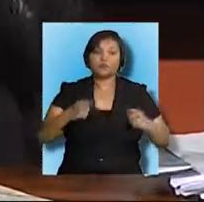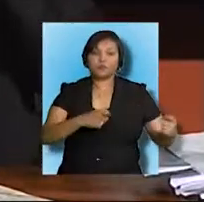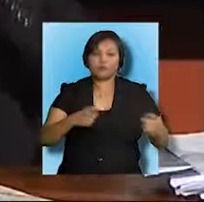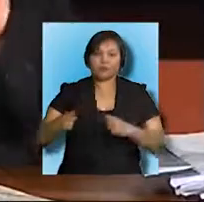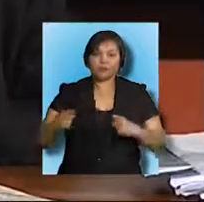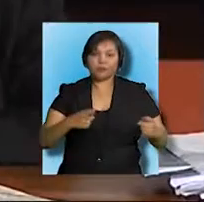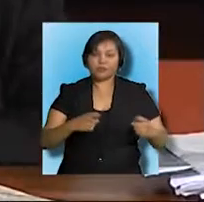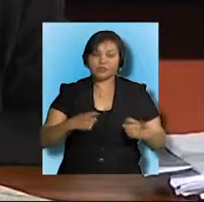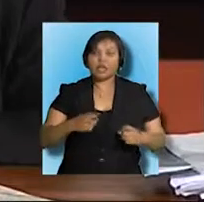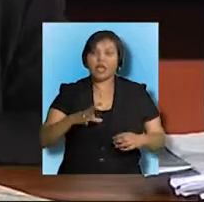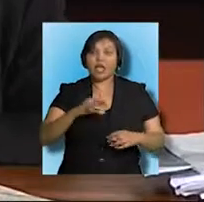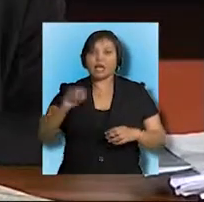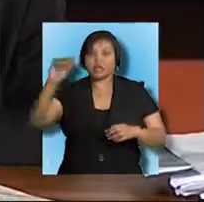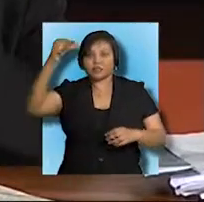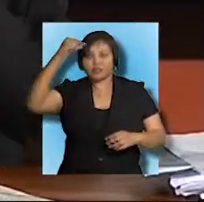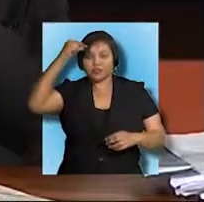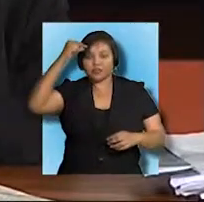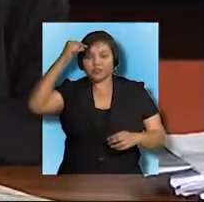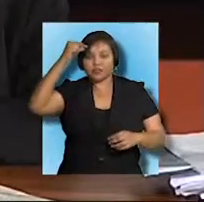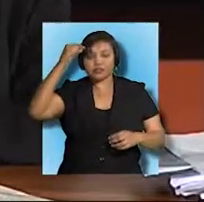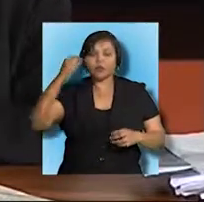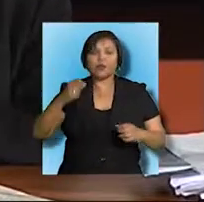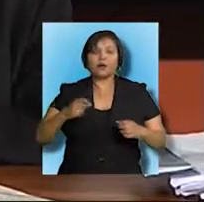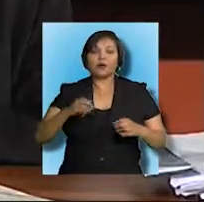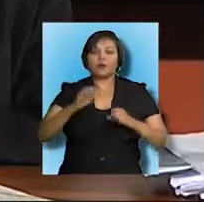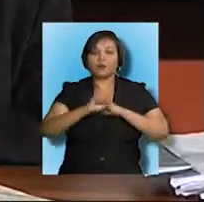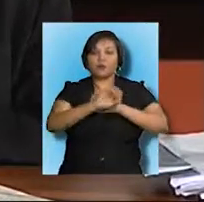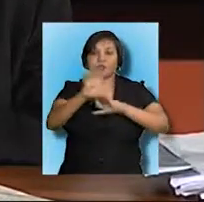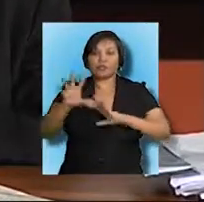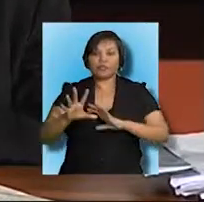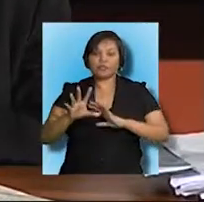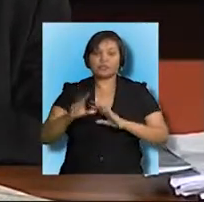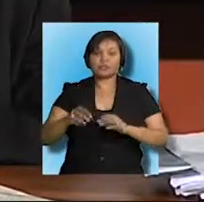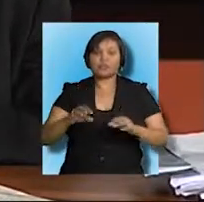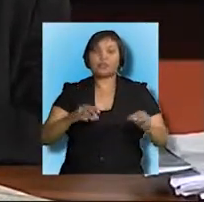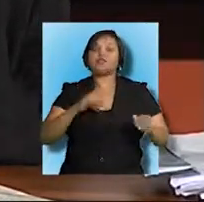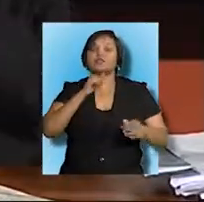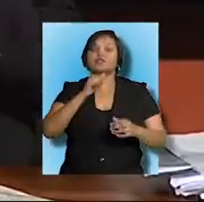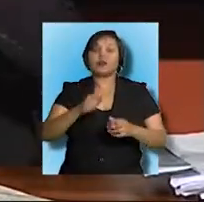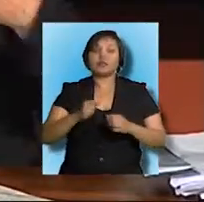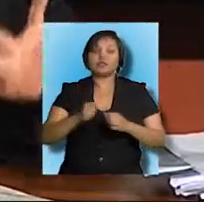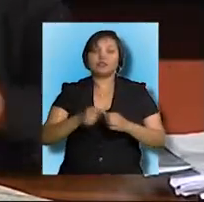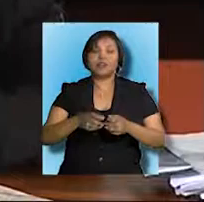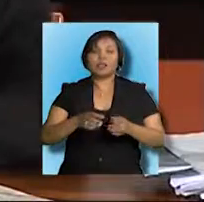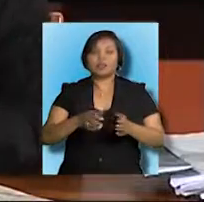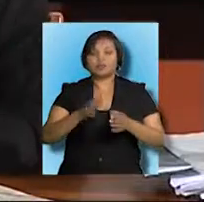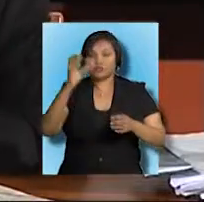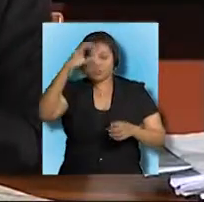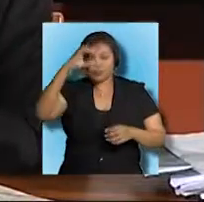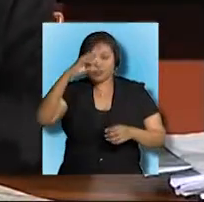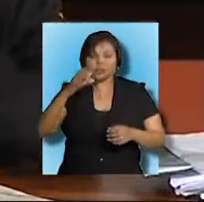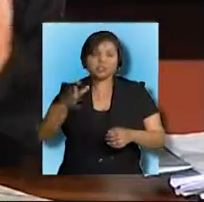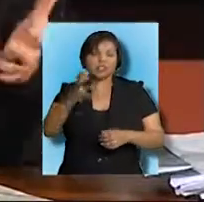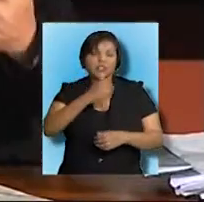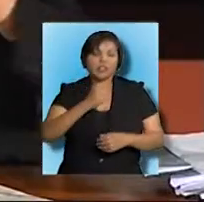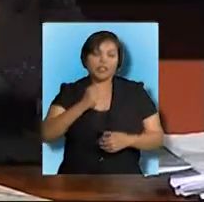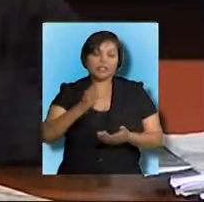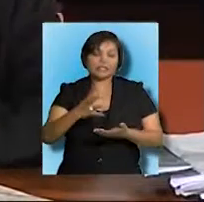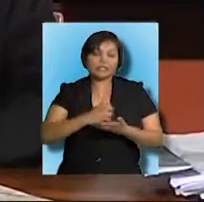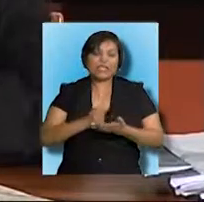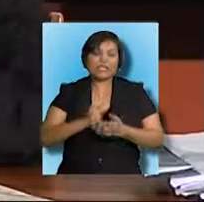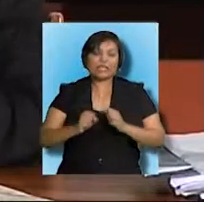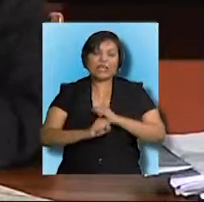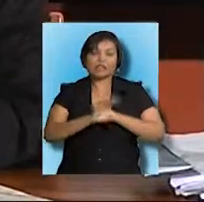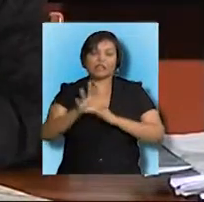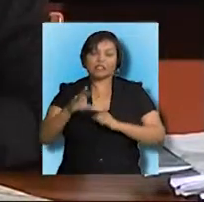not in the market in that sense. Of course, it's in the market in terms of audience, competing for audience share and justifying its existence and justifying the